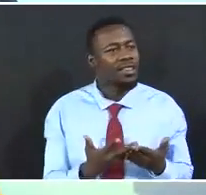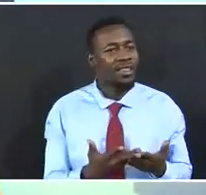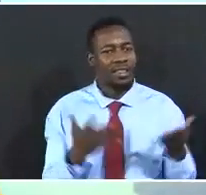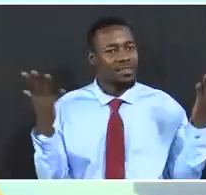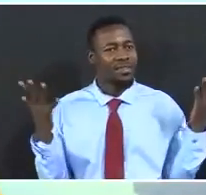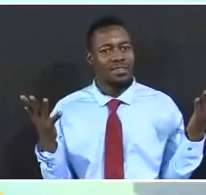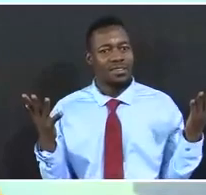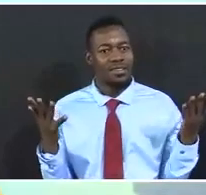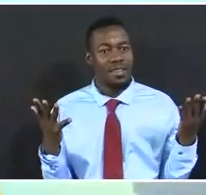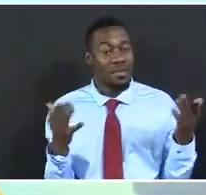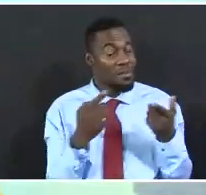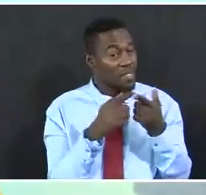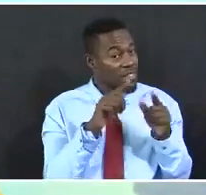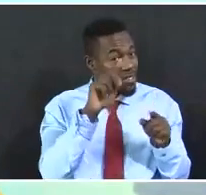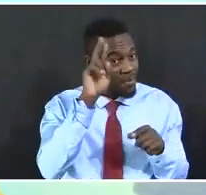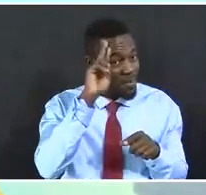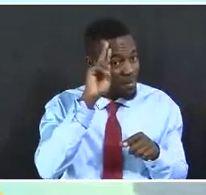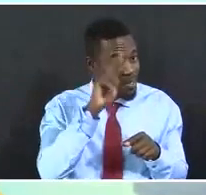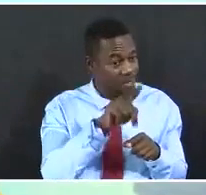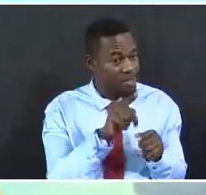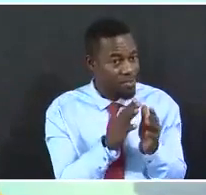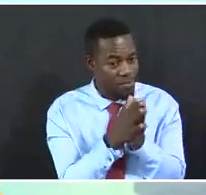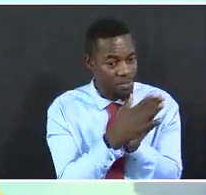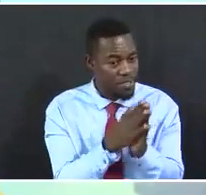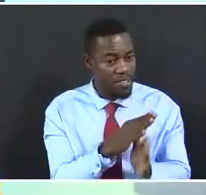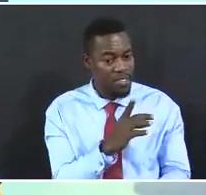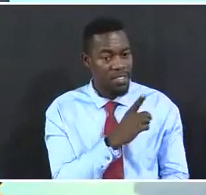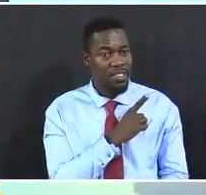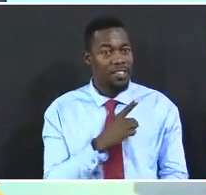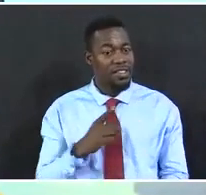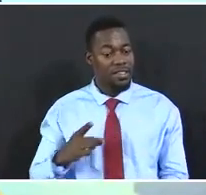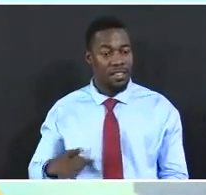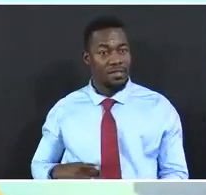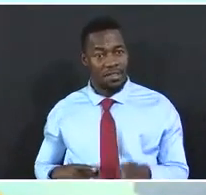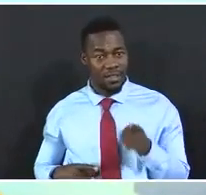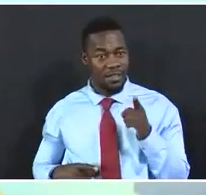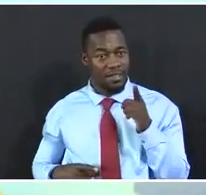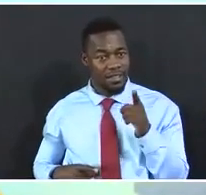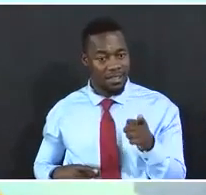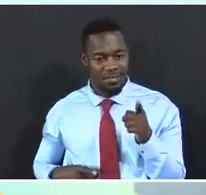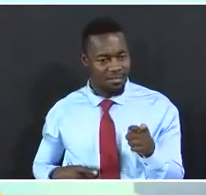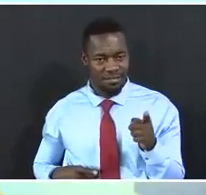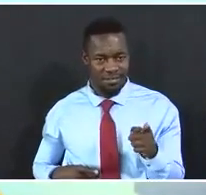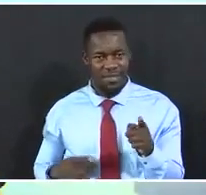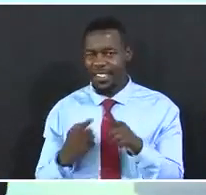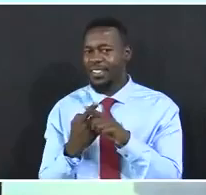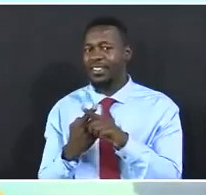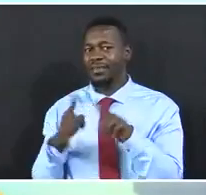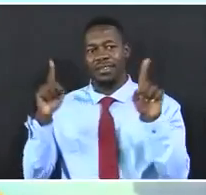but David was different. David was different.